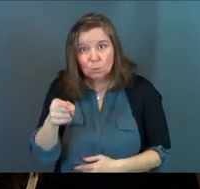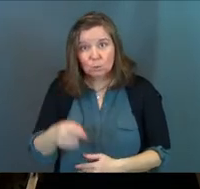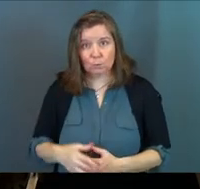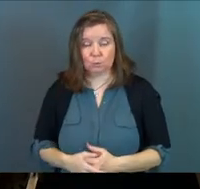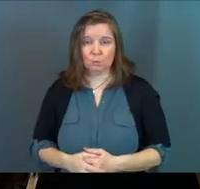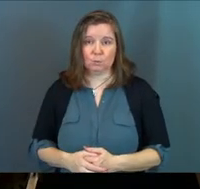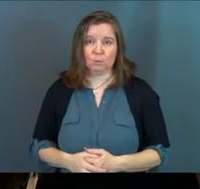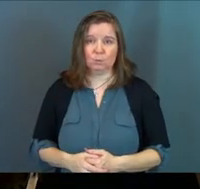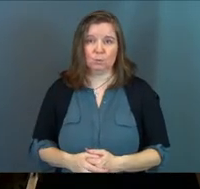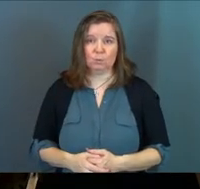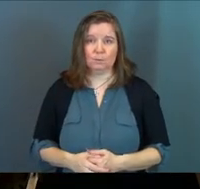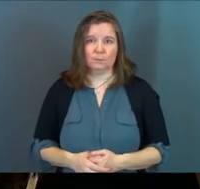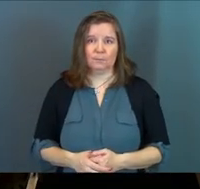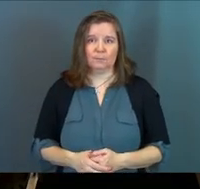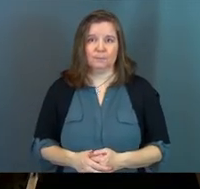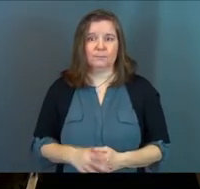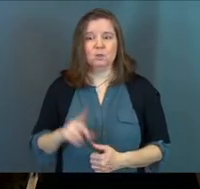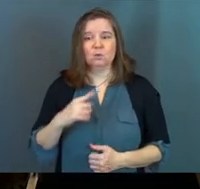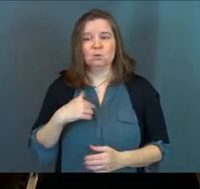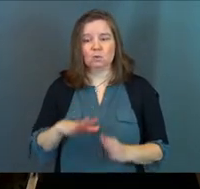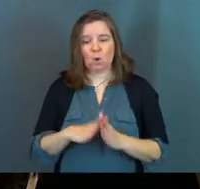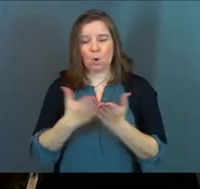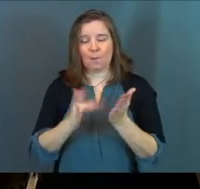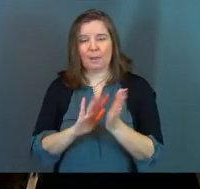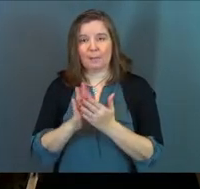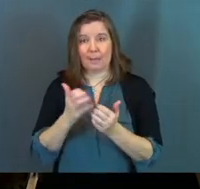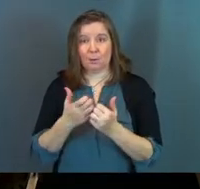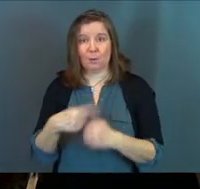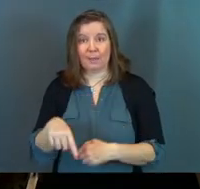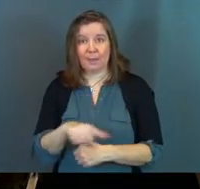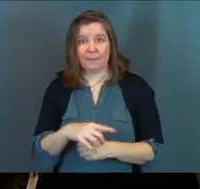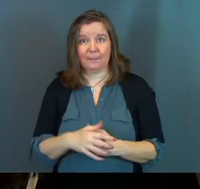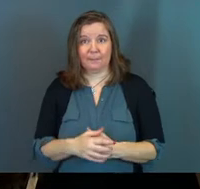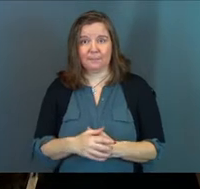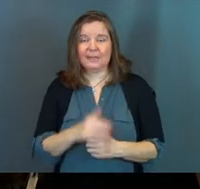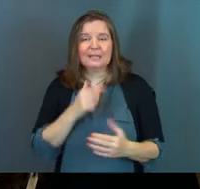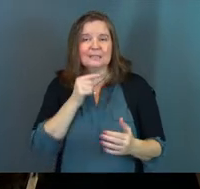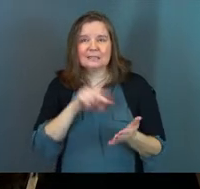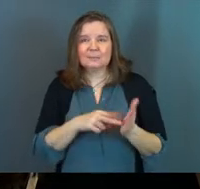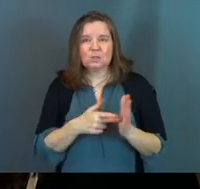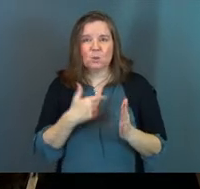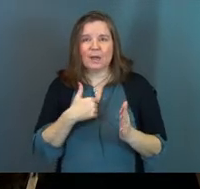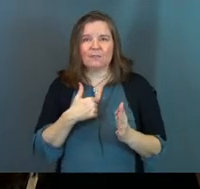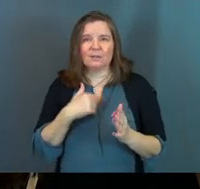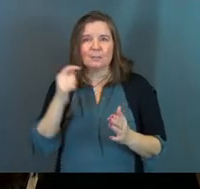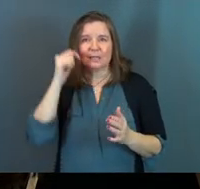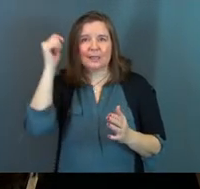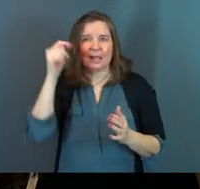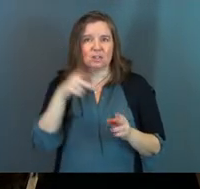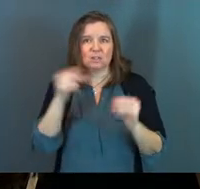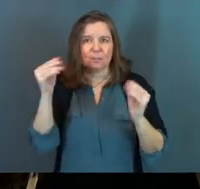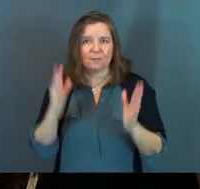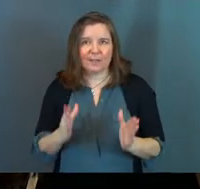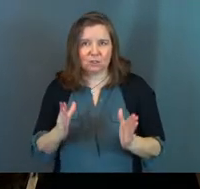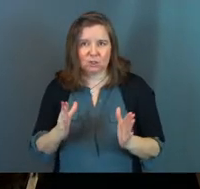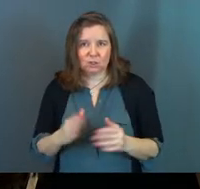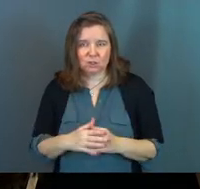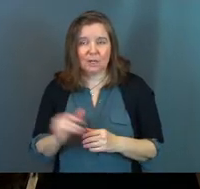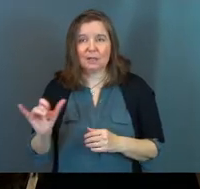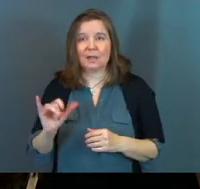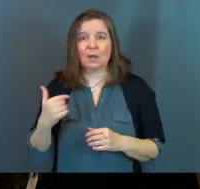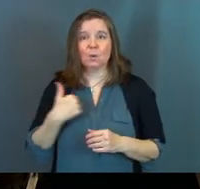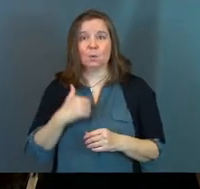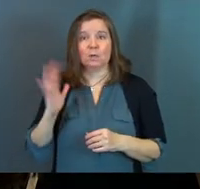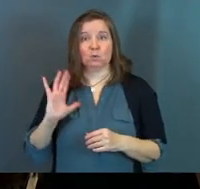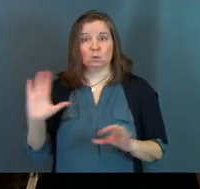you. And you should open the Bible with them. And it doesn't mean that you've got to be a theology professor. Like